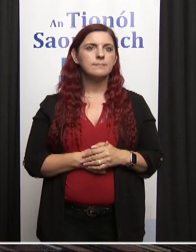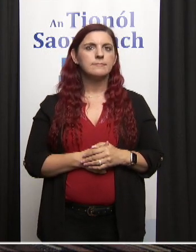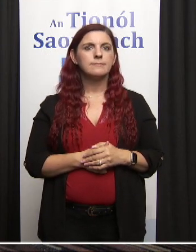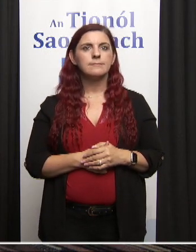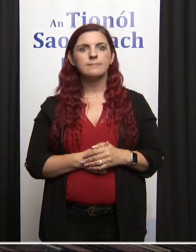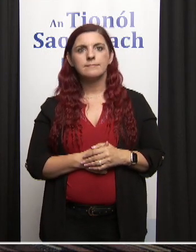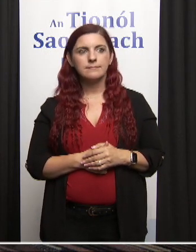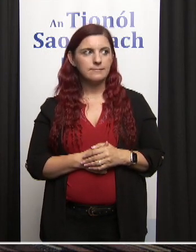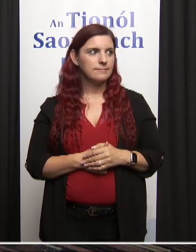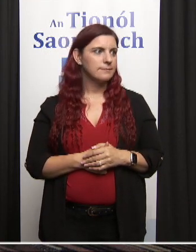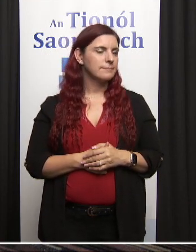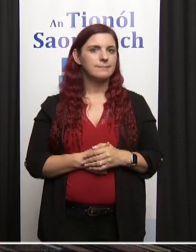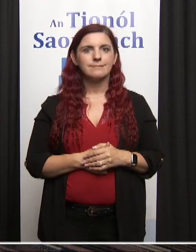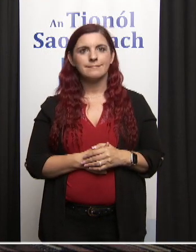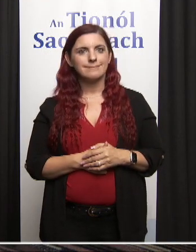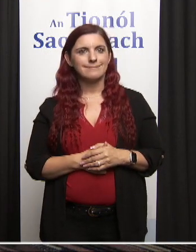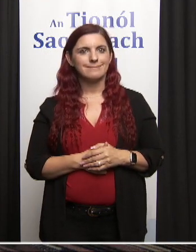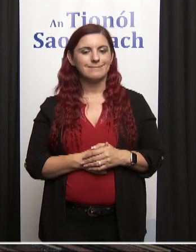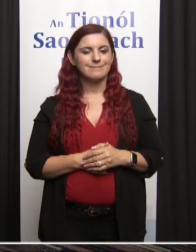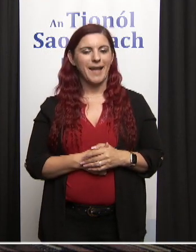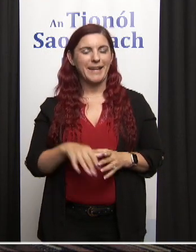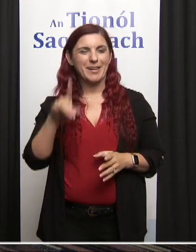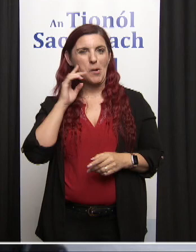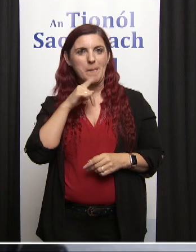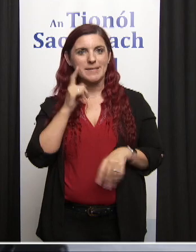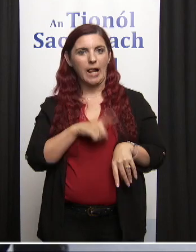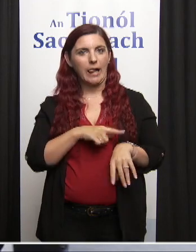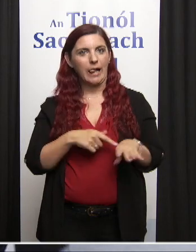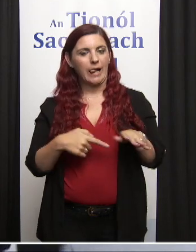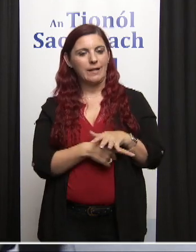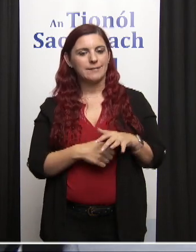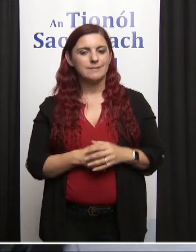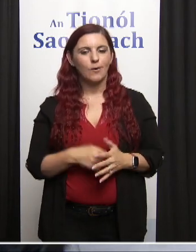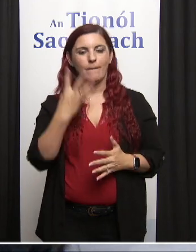Quick, move on. Okay, so